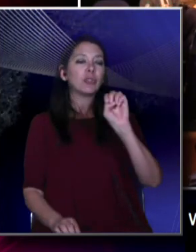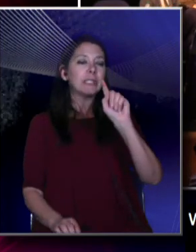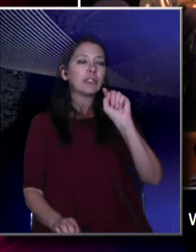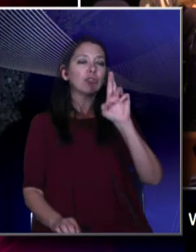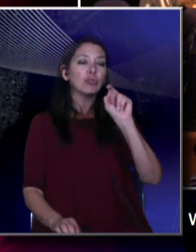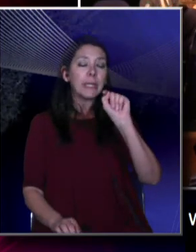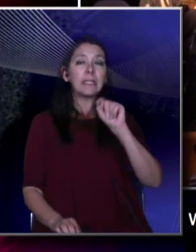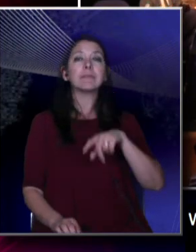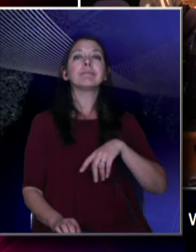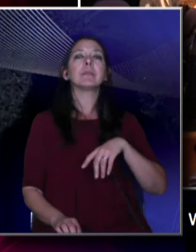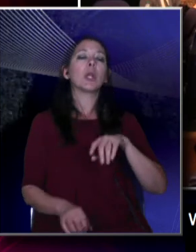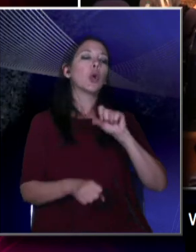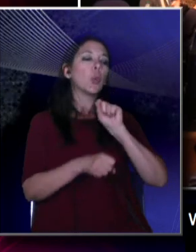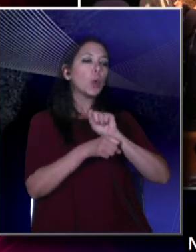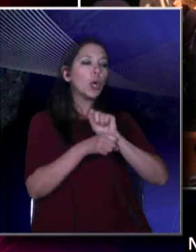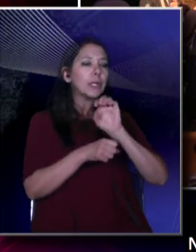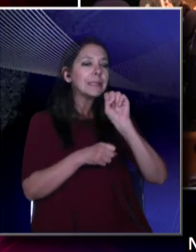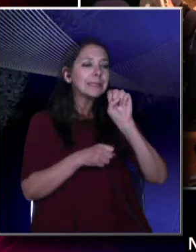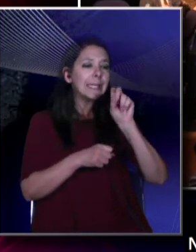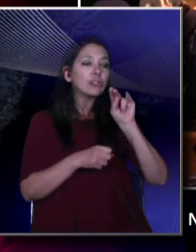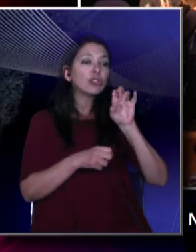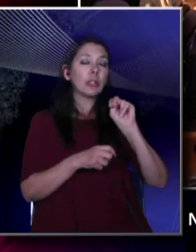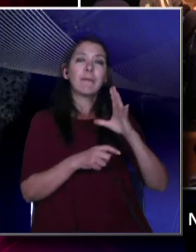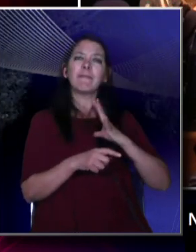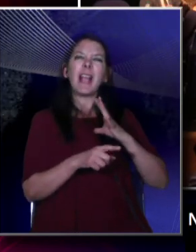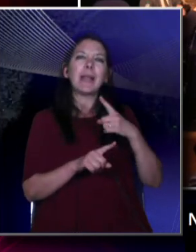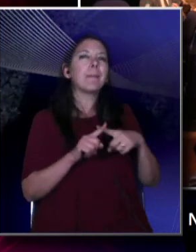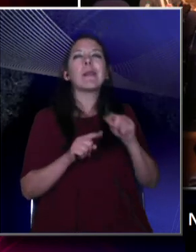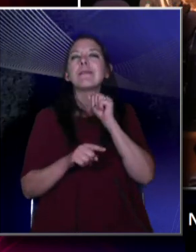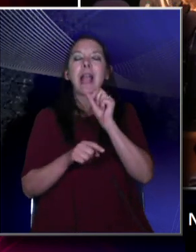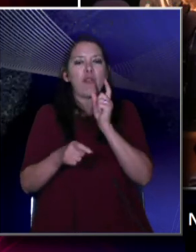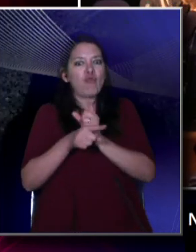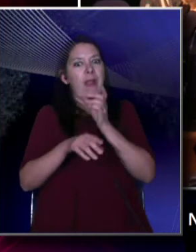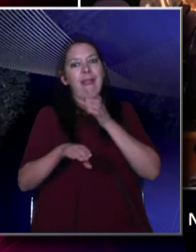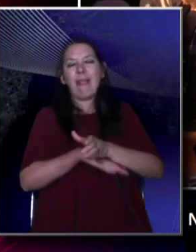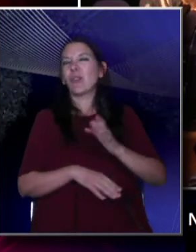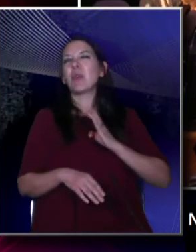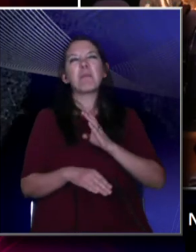a retreat, not just 2 hours after a board meeting.